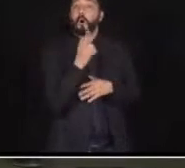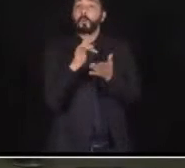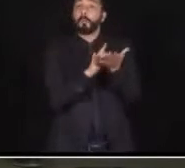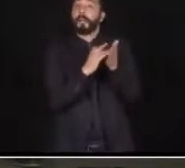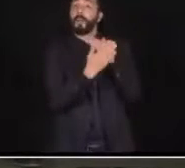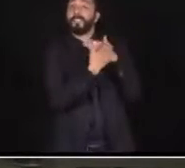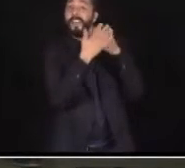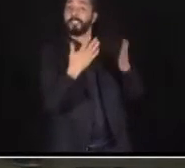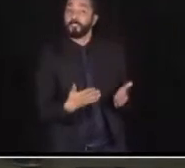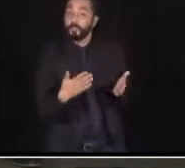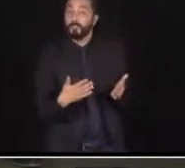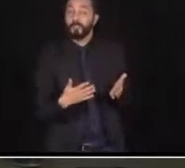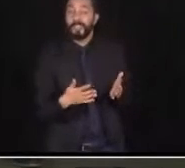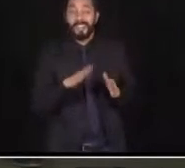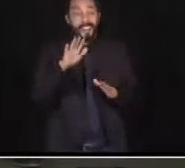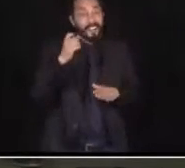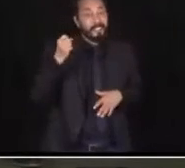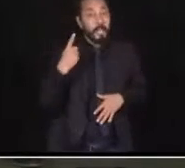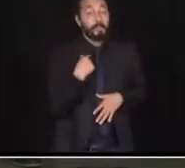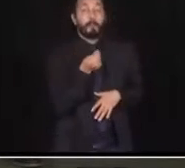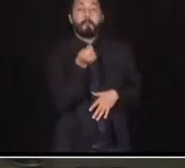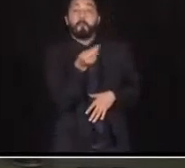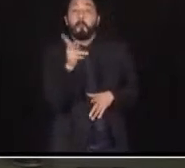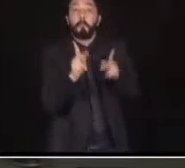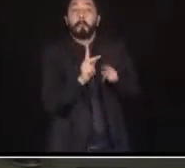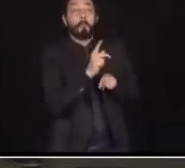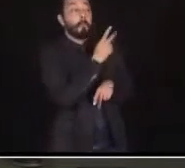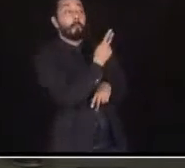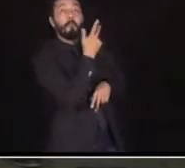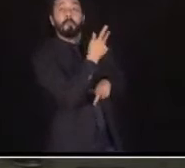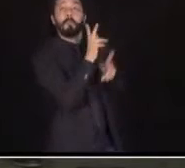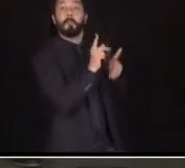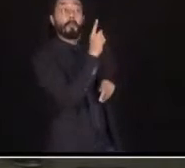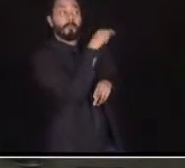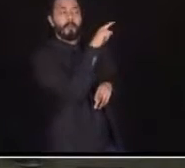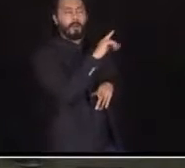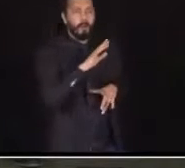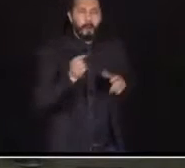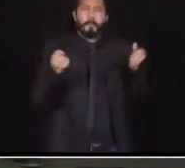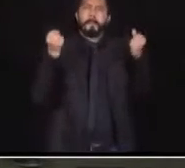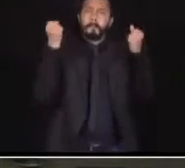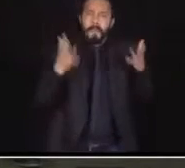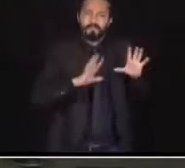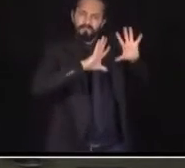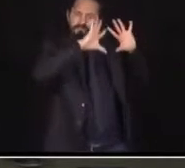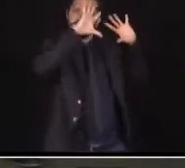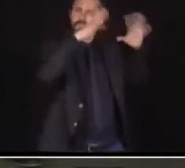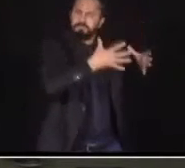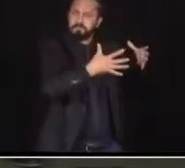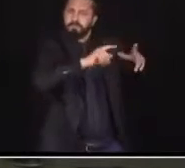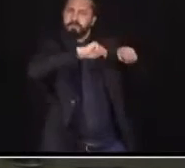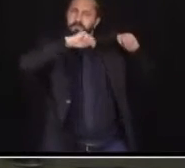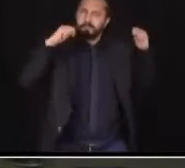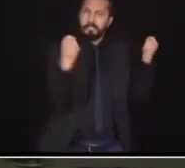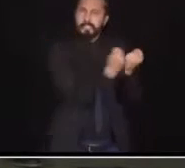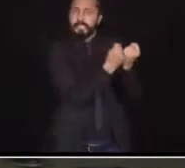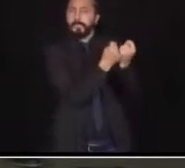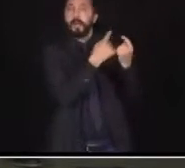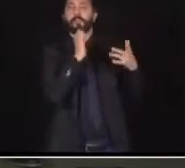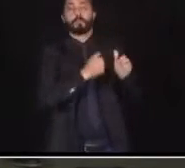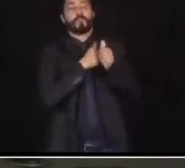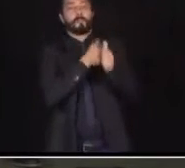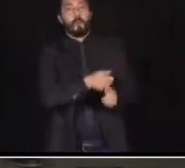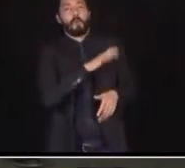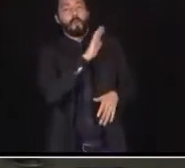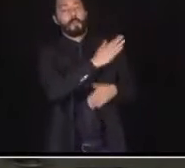people. There are many people involved in giving us this advice. We have to make decisions based on scientific and clinical evidence,